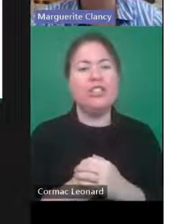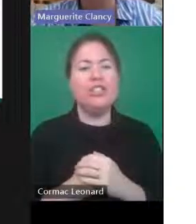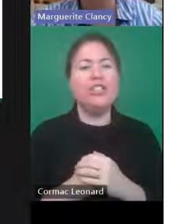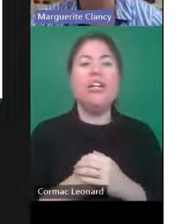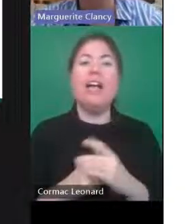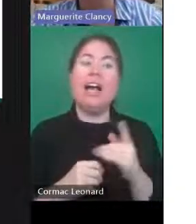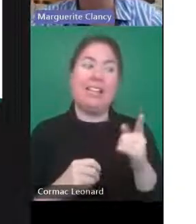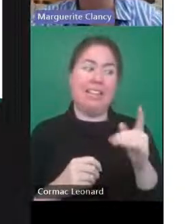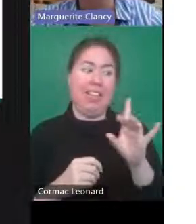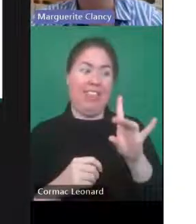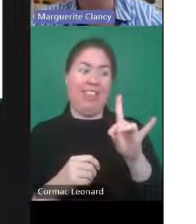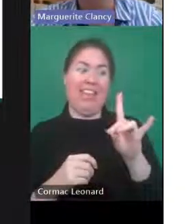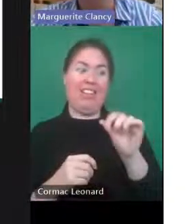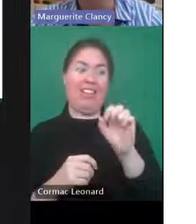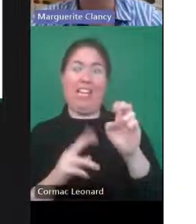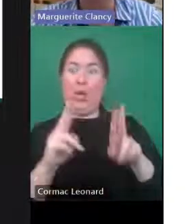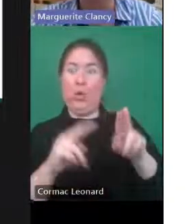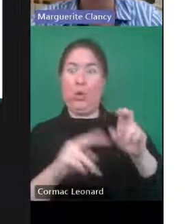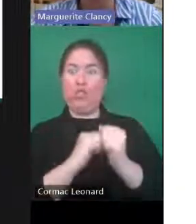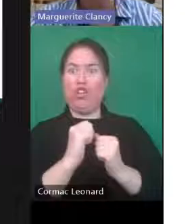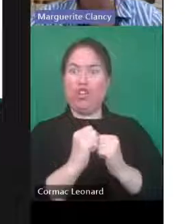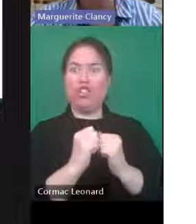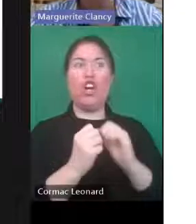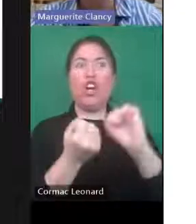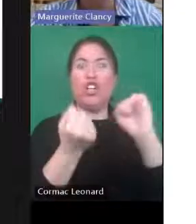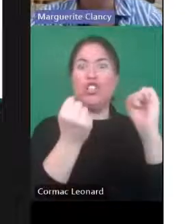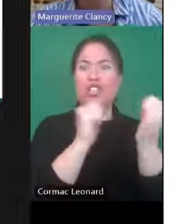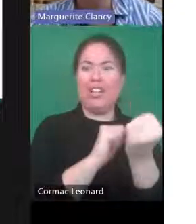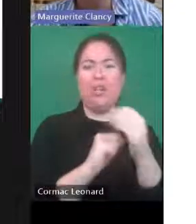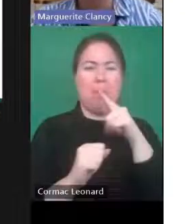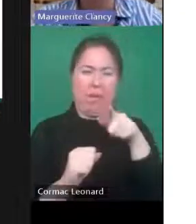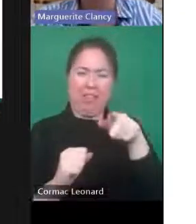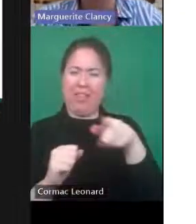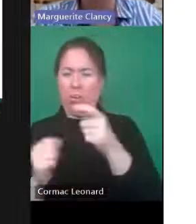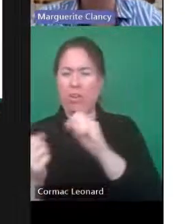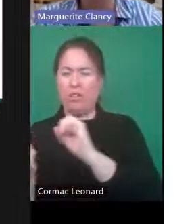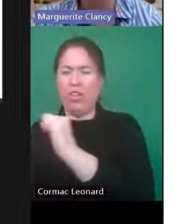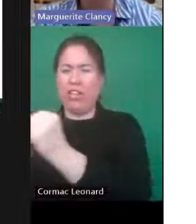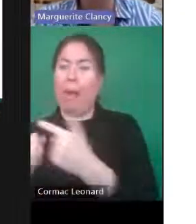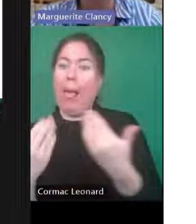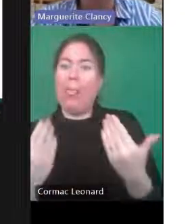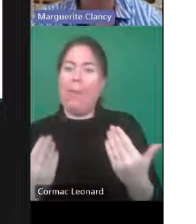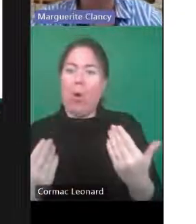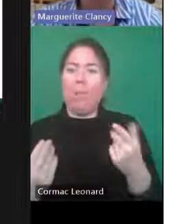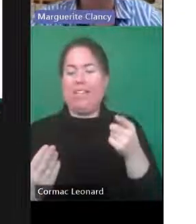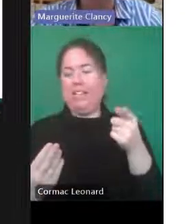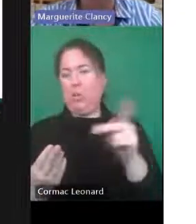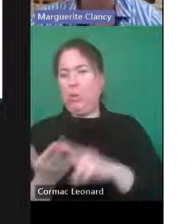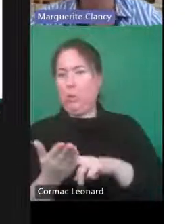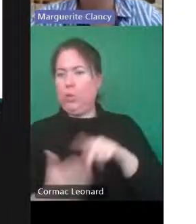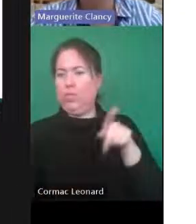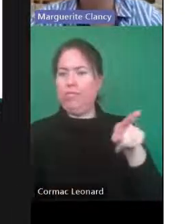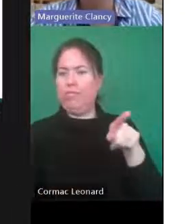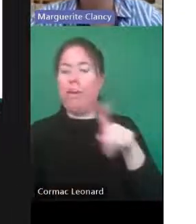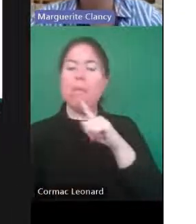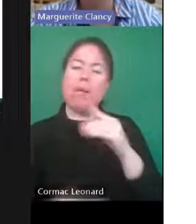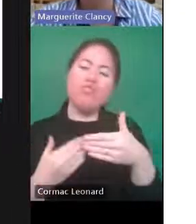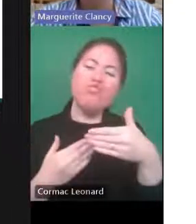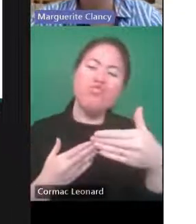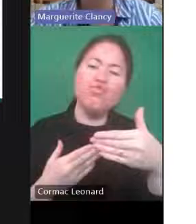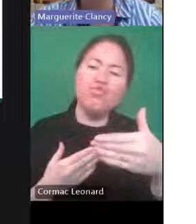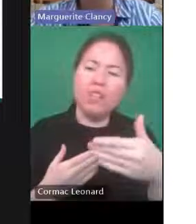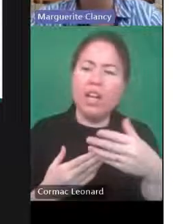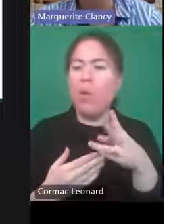HSE structures are implemented, this will change. But this will all be notified in due time. Just